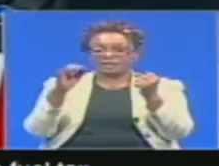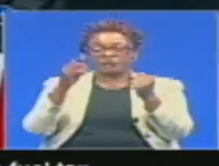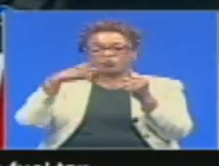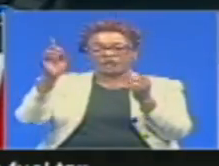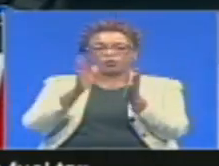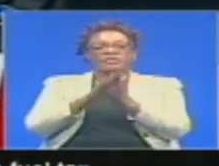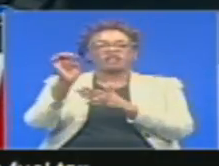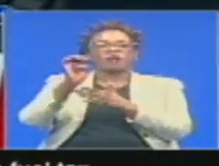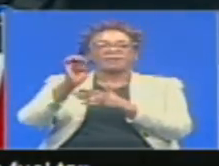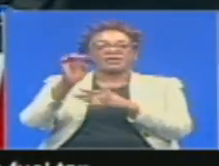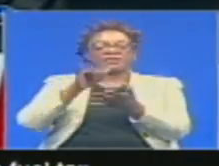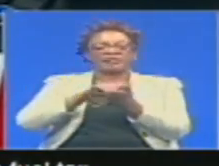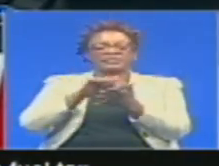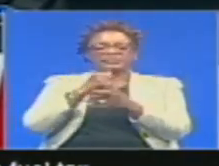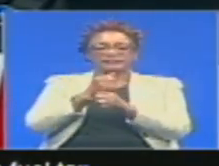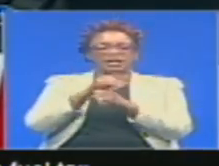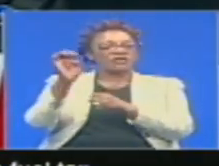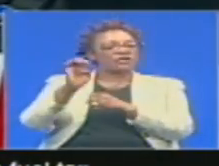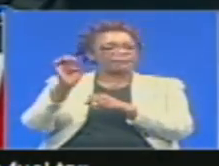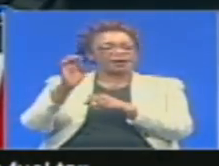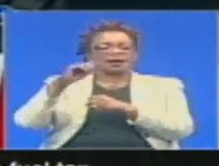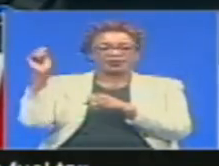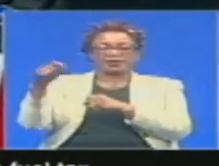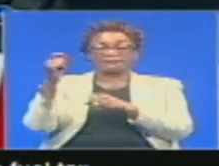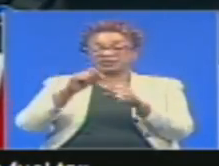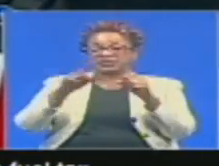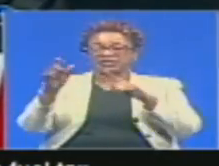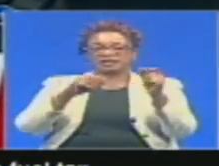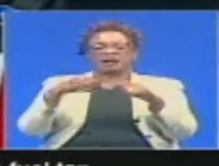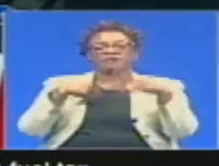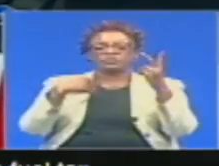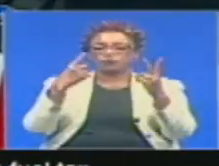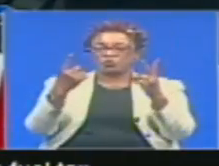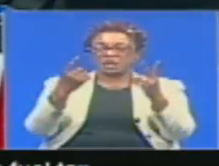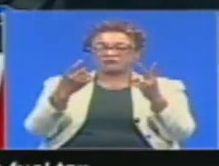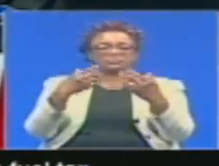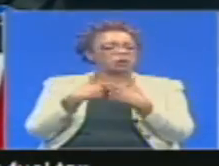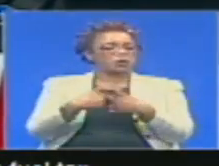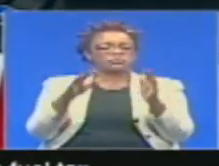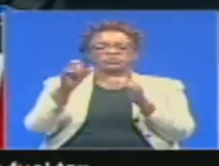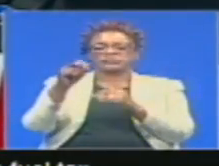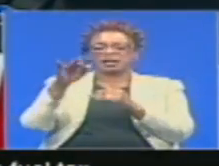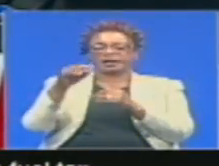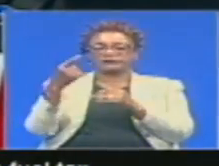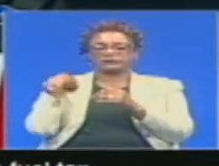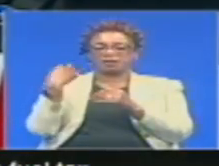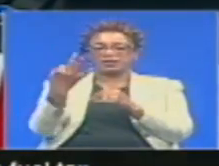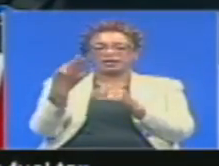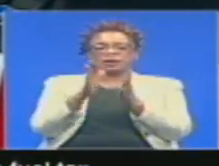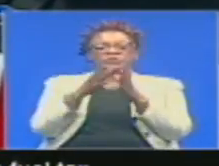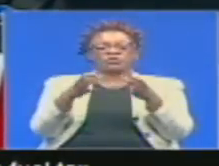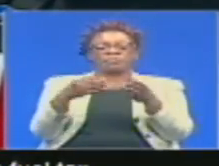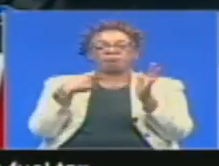the opener played in Addis Ababa. Harambee Stars suffered a 2-1 loss to Serria Leone to lie third in the group with no point,